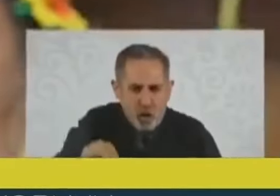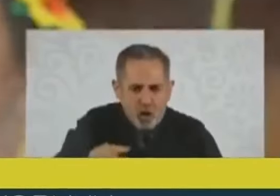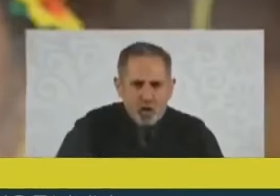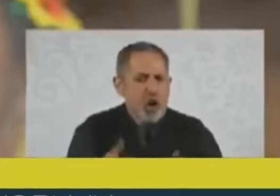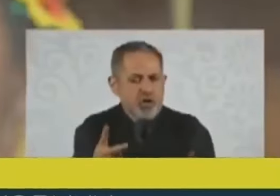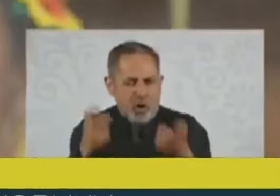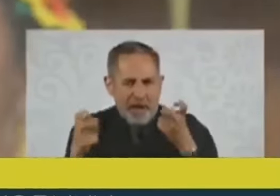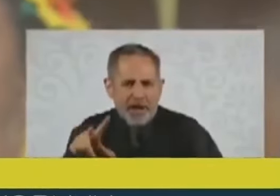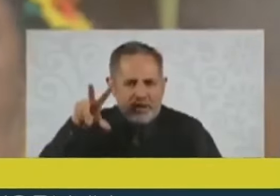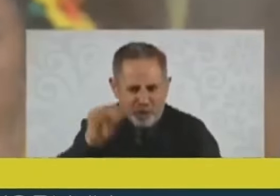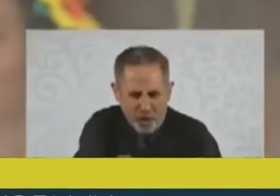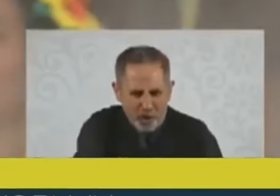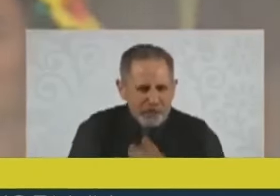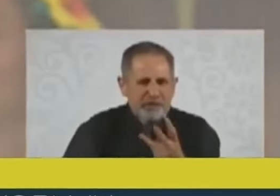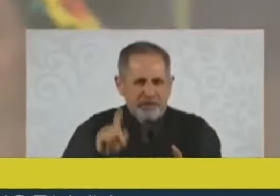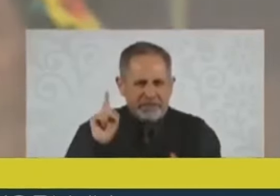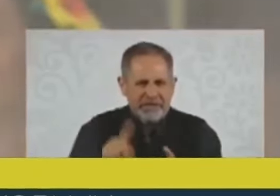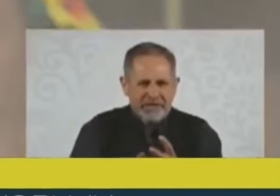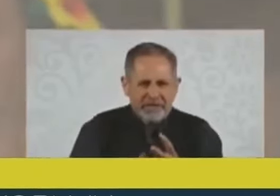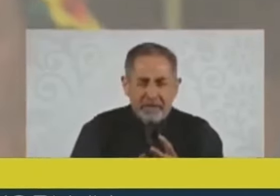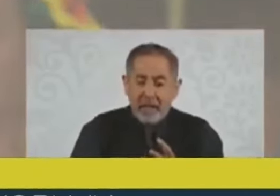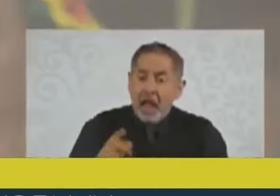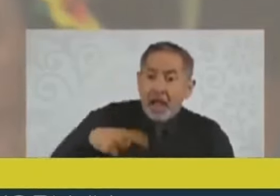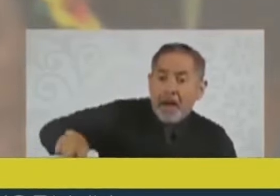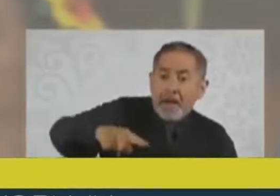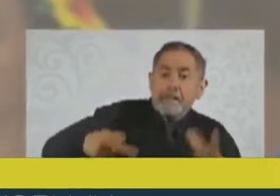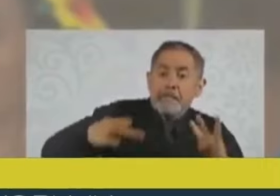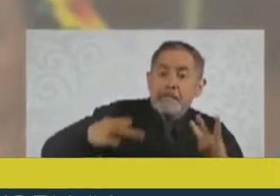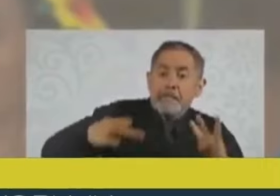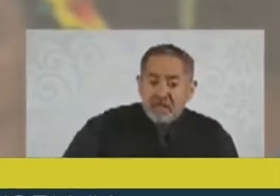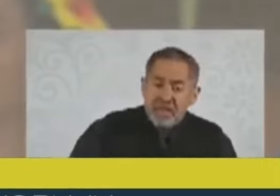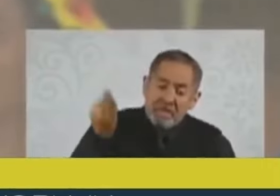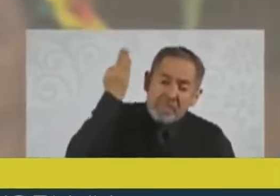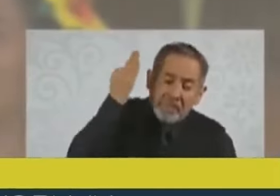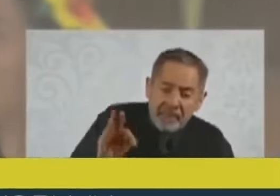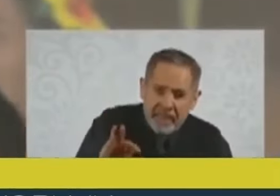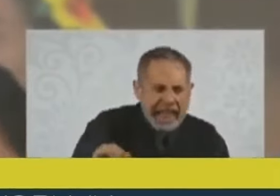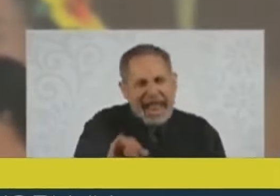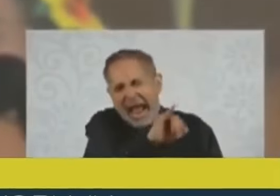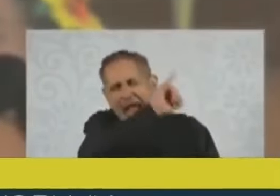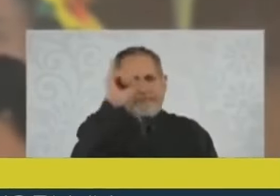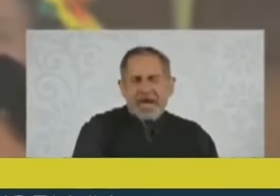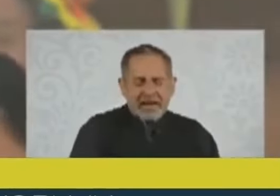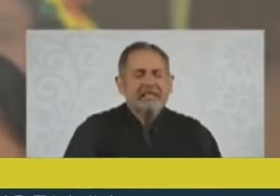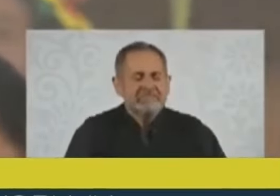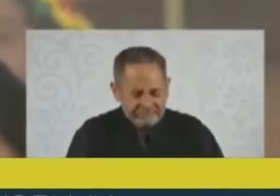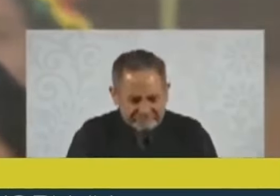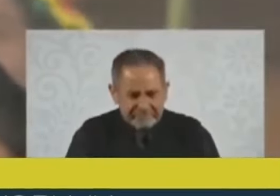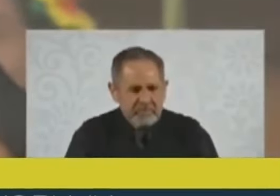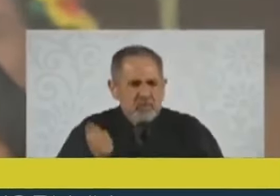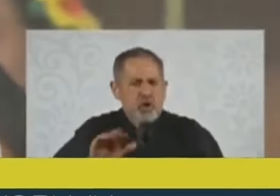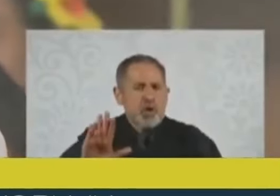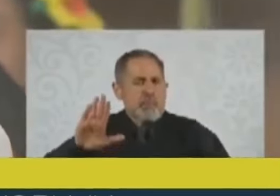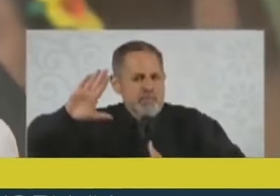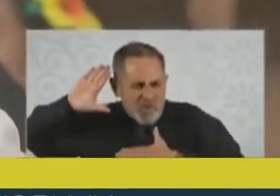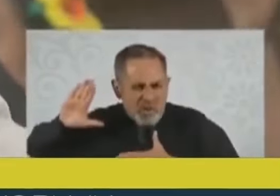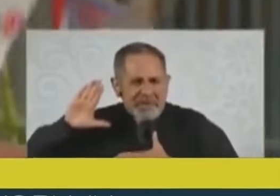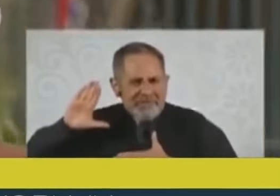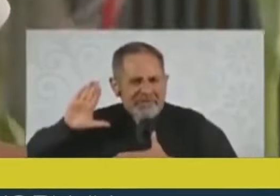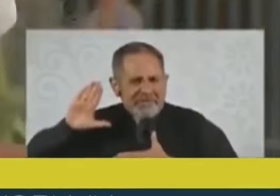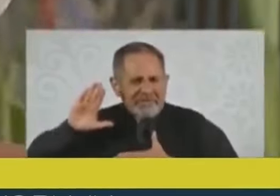to not lie, not steal, and never betray the people of Mexico.